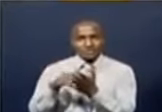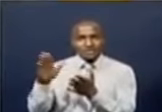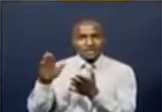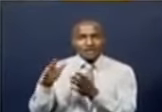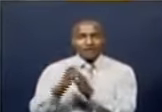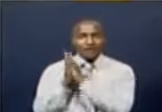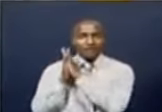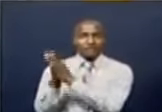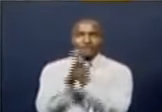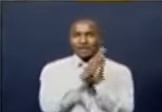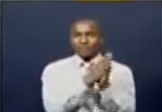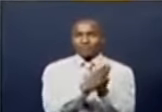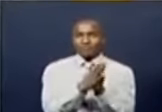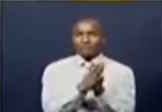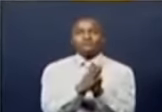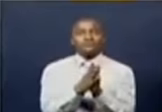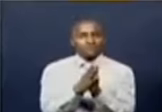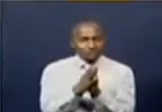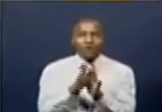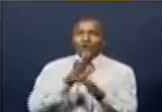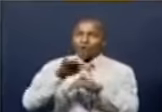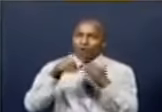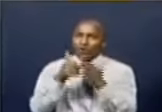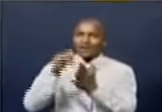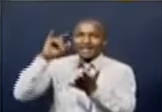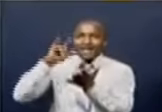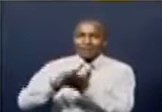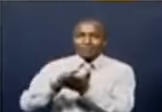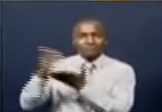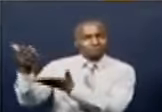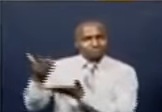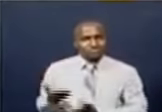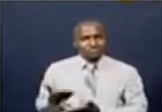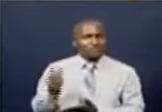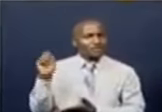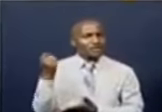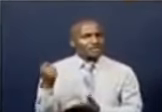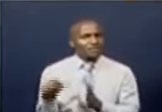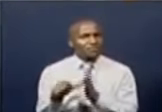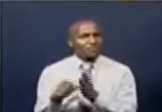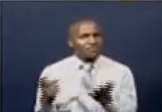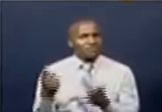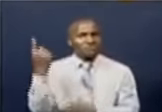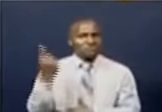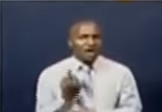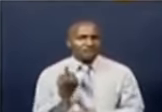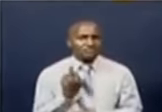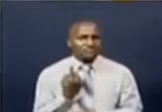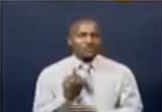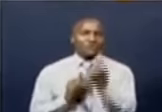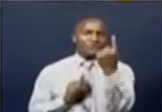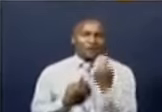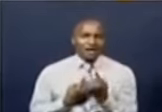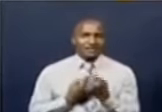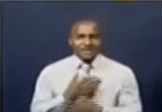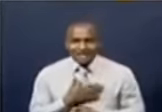volleyball, and the airport was at standstill welcoming their team. What is so different with Kenya that seriously, we need to honor these athletes.